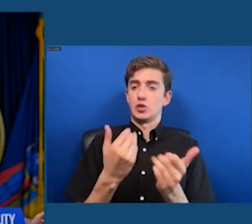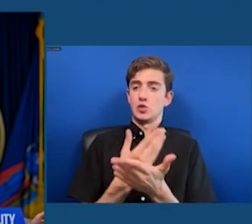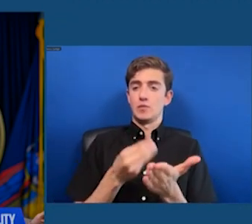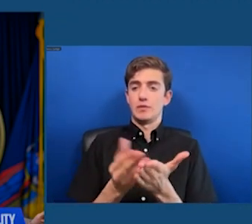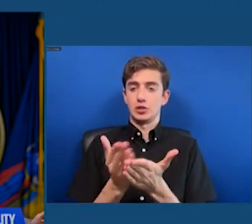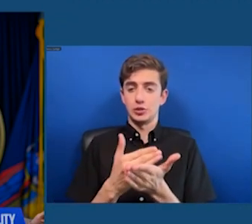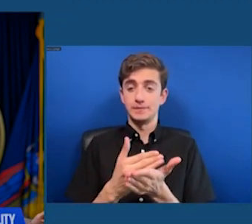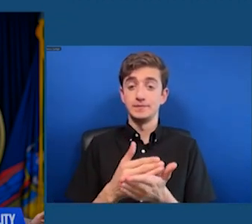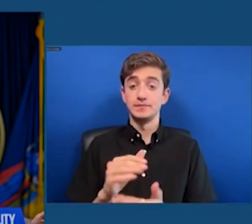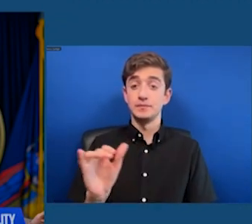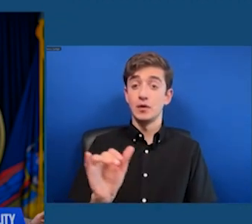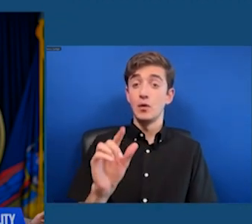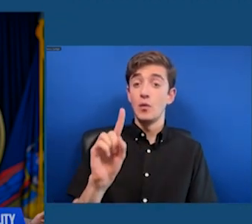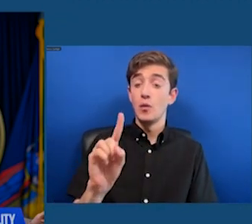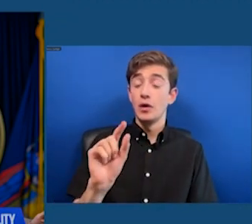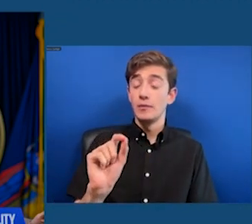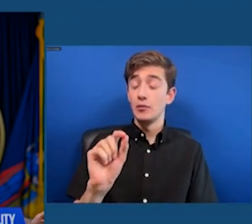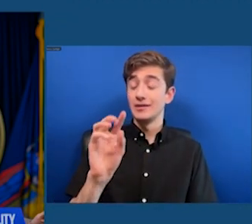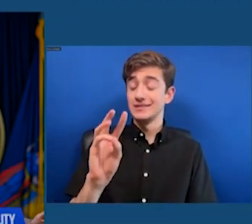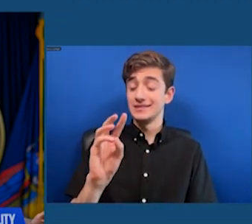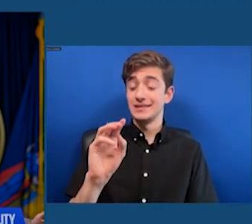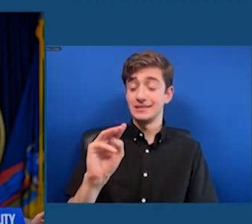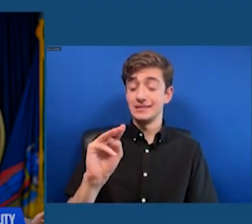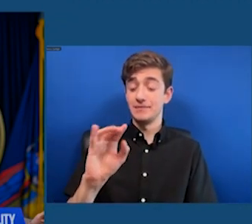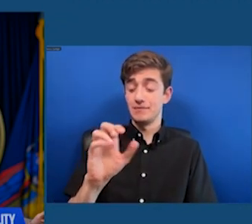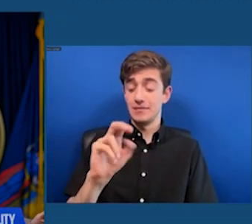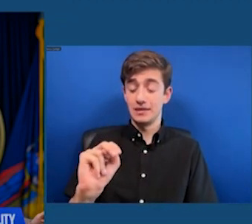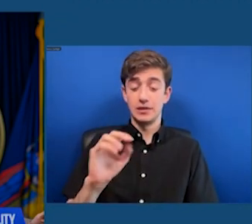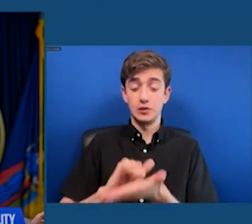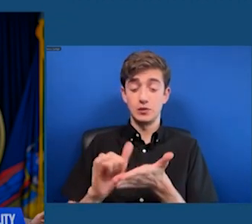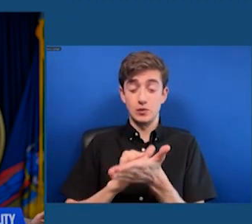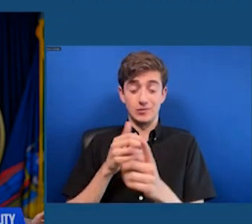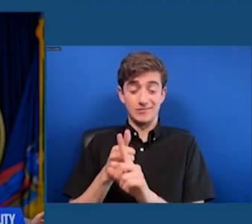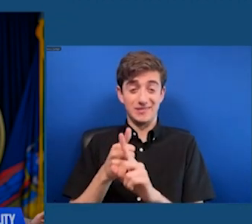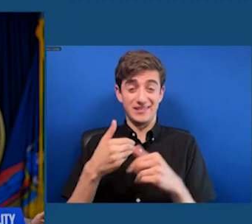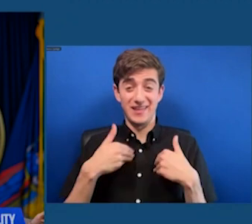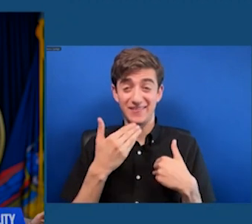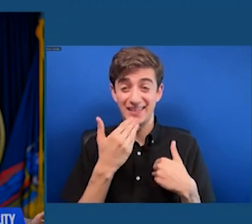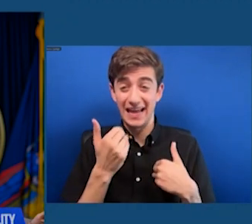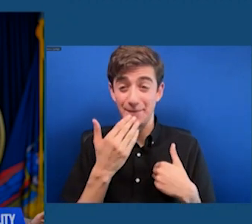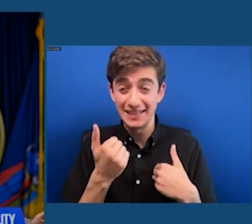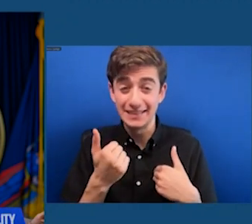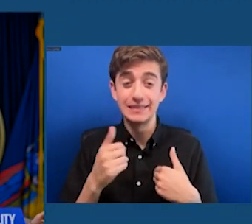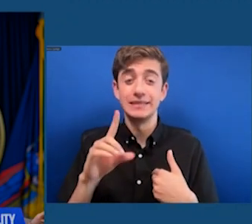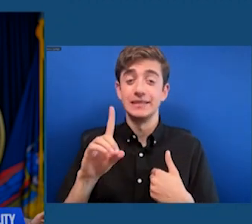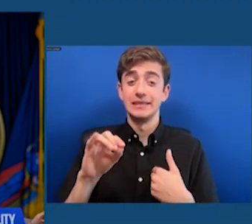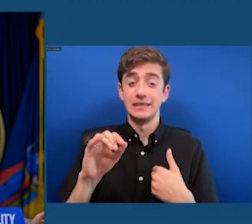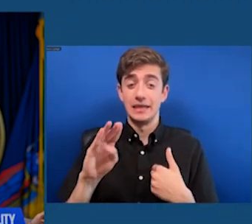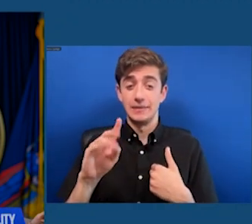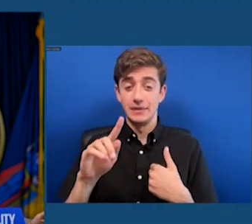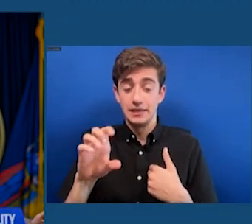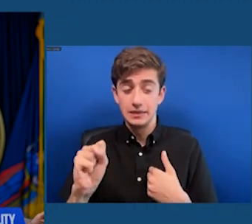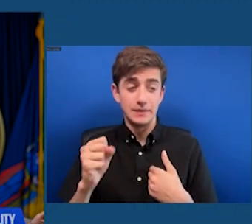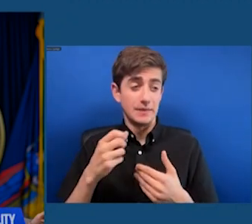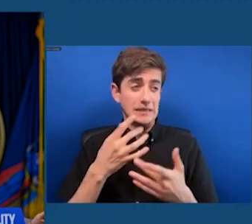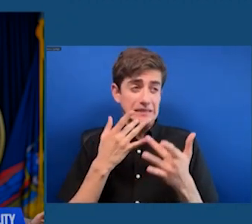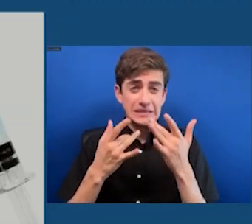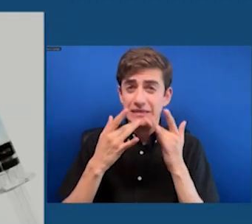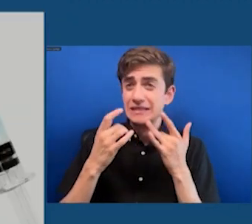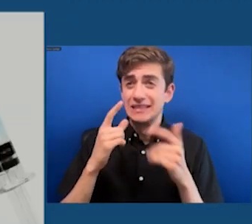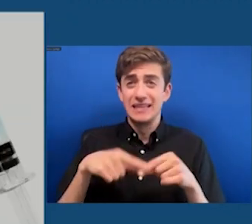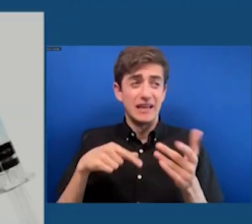1.6 million New Yorkers who are diagnosed with diabetes, who struggle to afford the medications that their lives depend